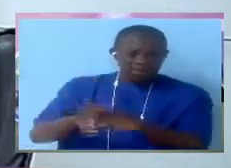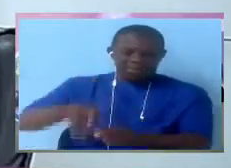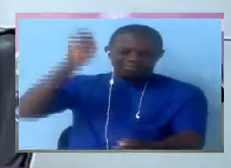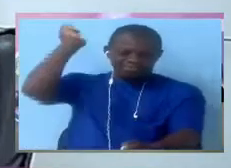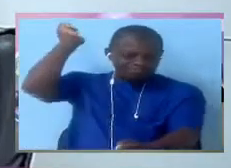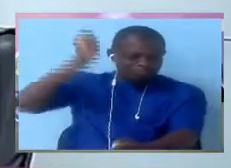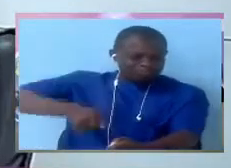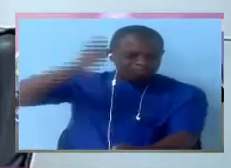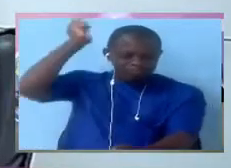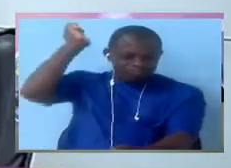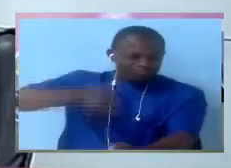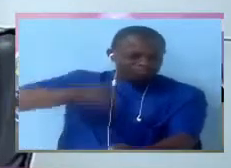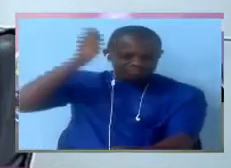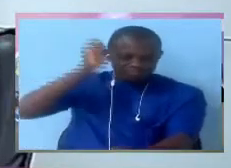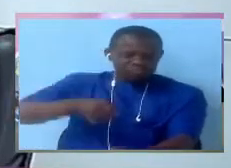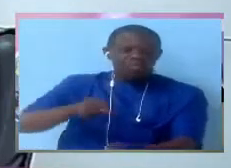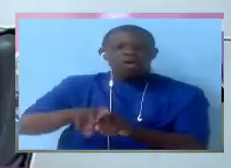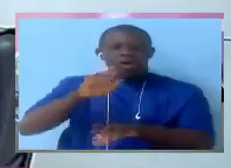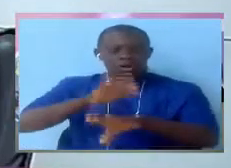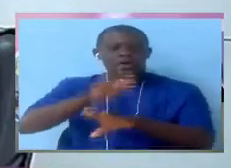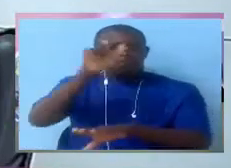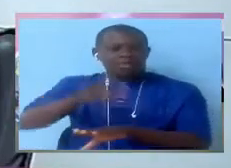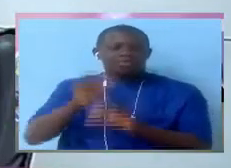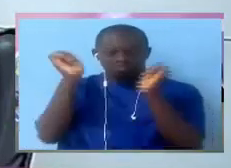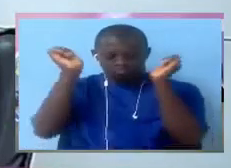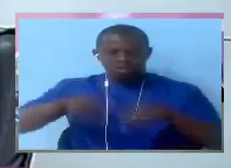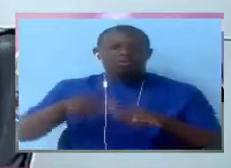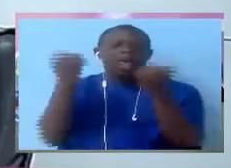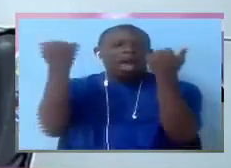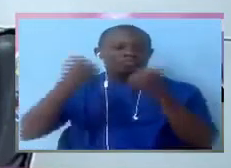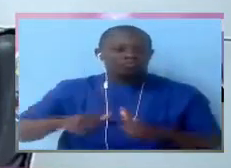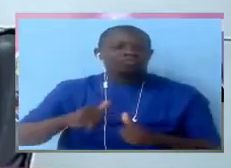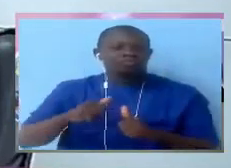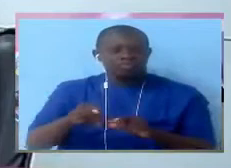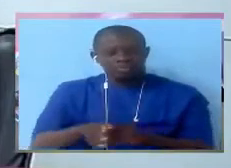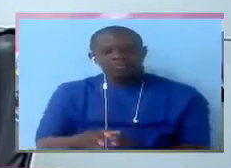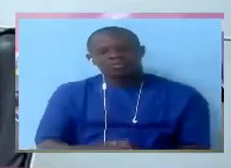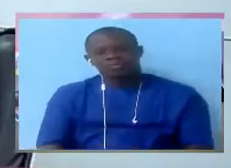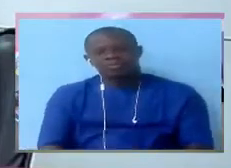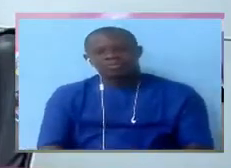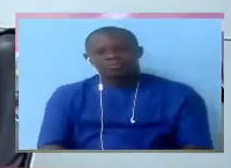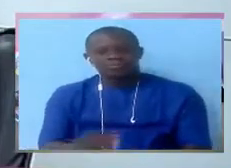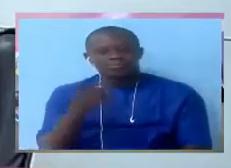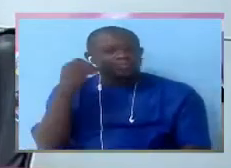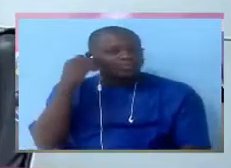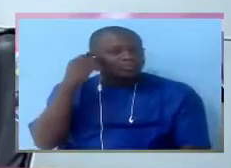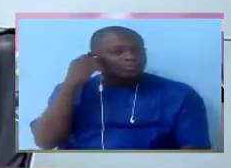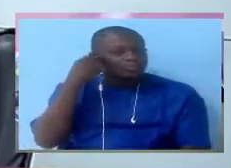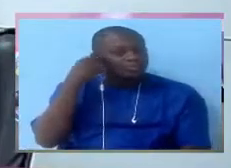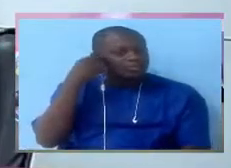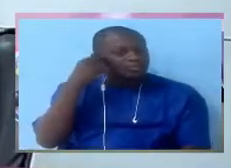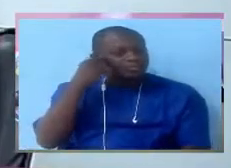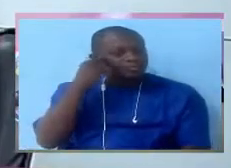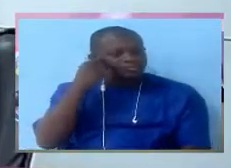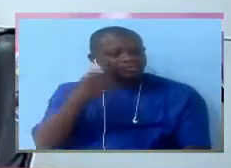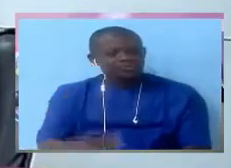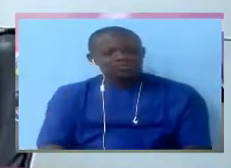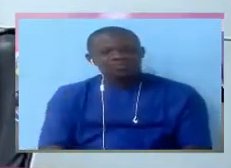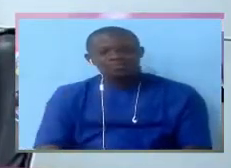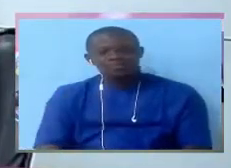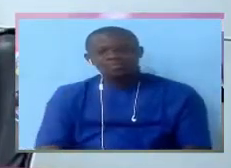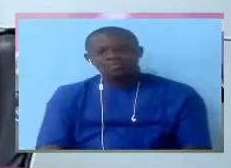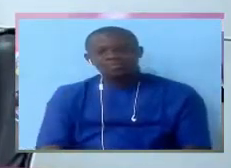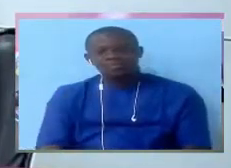in the form of monkey dance squatting or press up and if at all even after all of that you are still